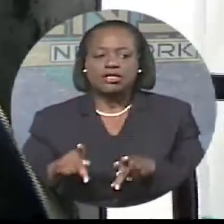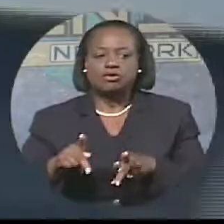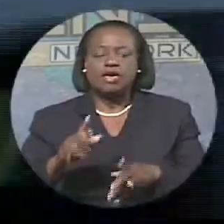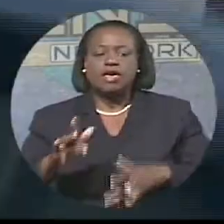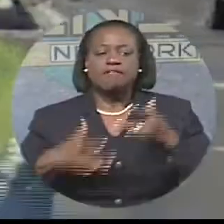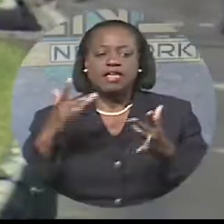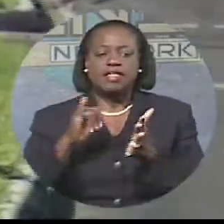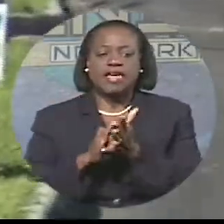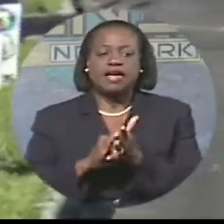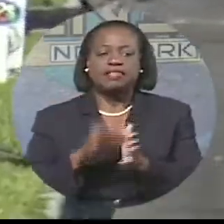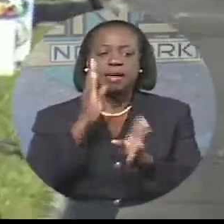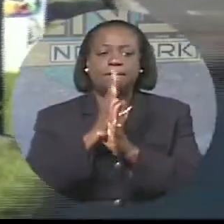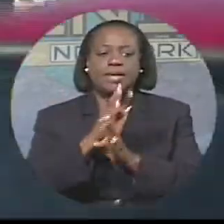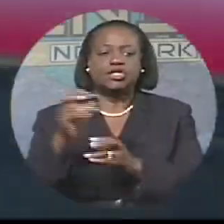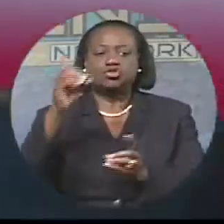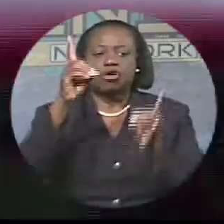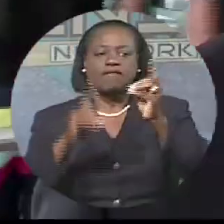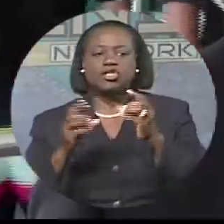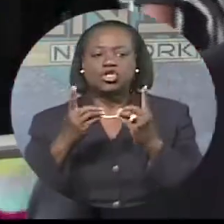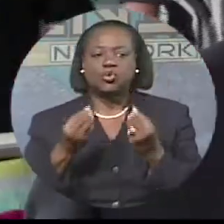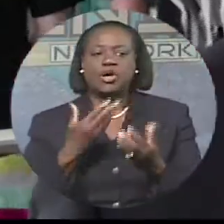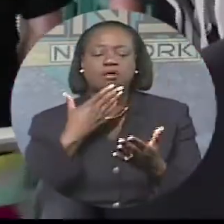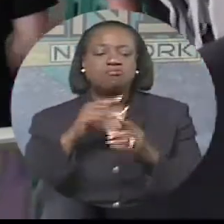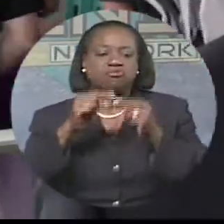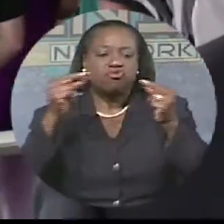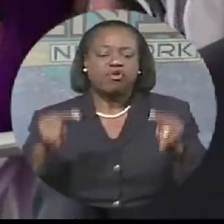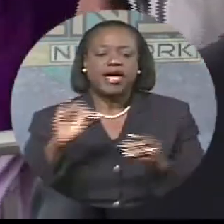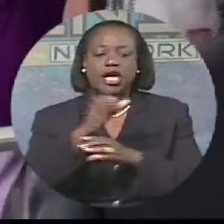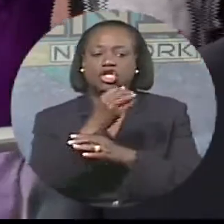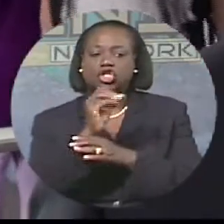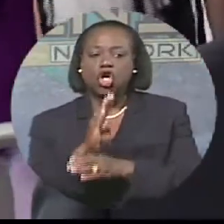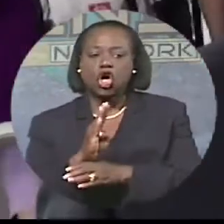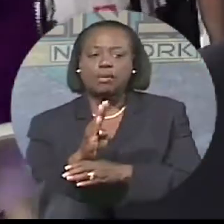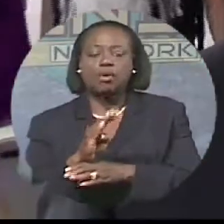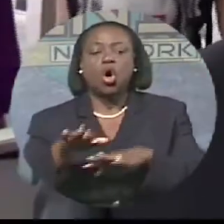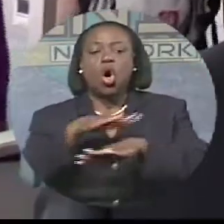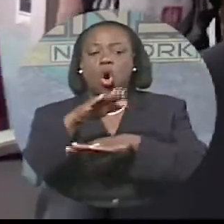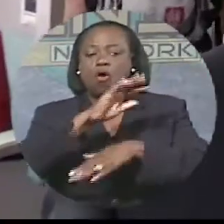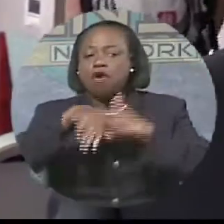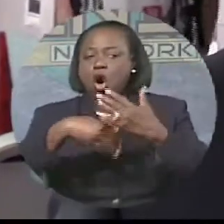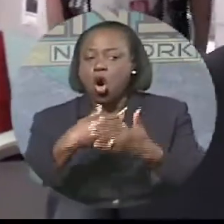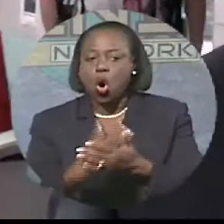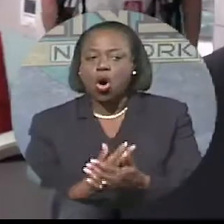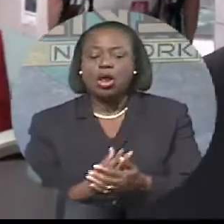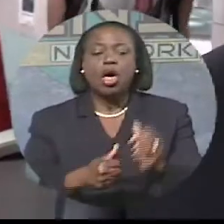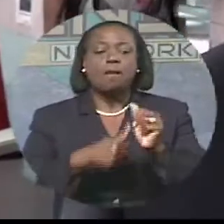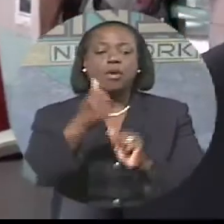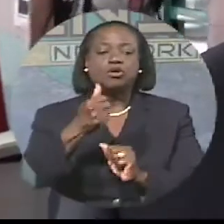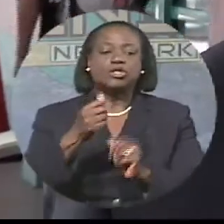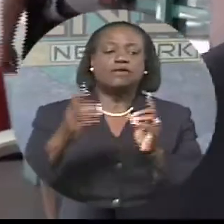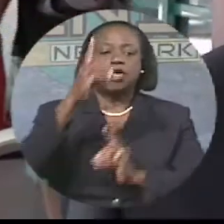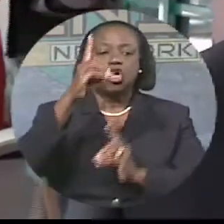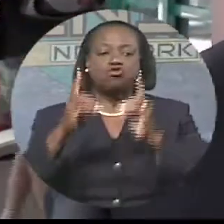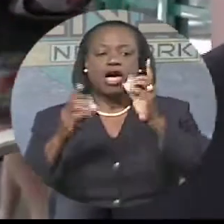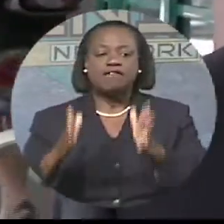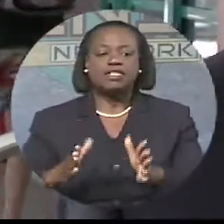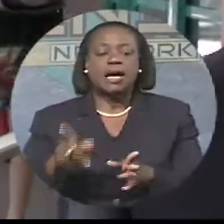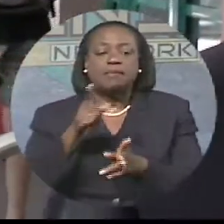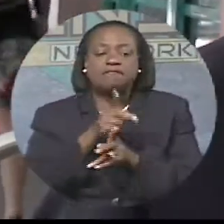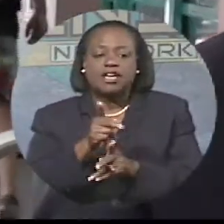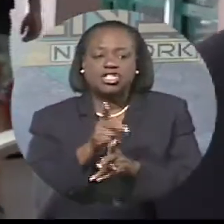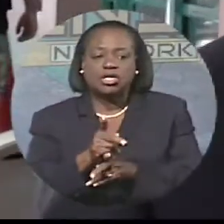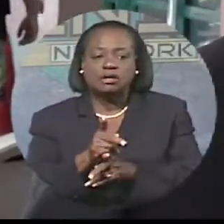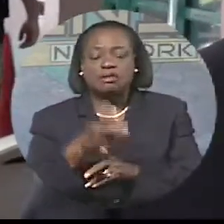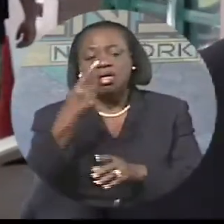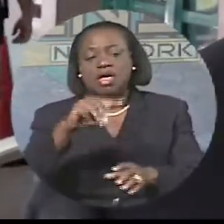for the most part, are doing a great job. Overall, I think most of the drivers are very professional, and I think, you know, with the music